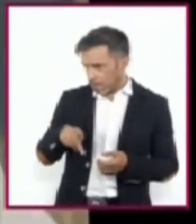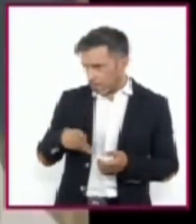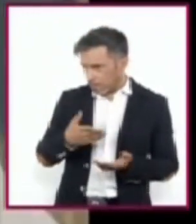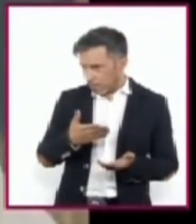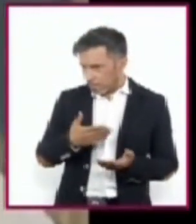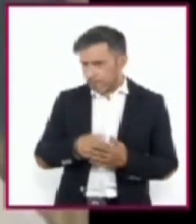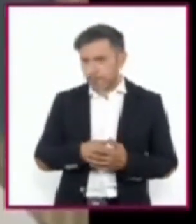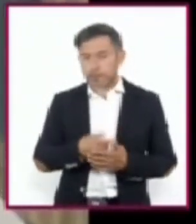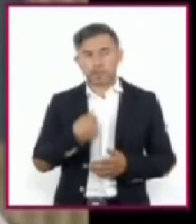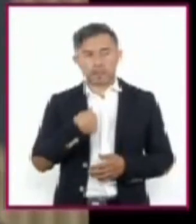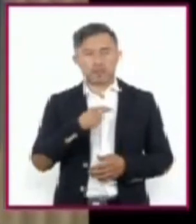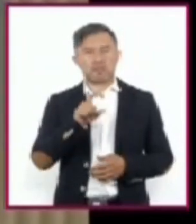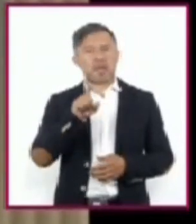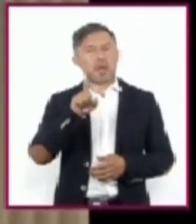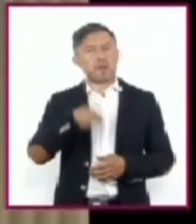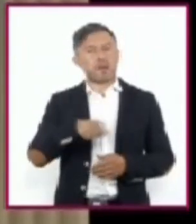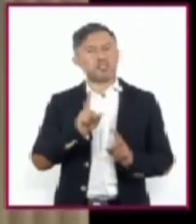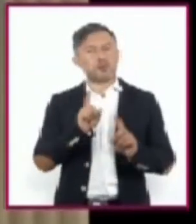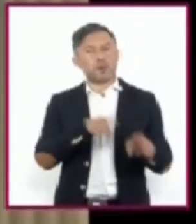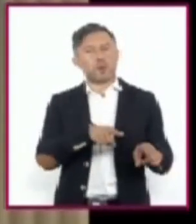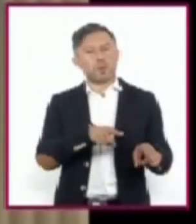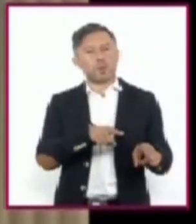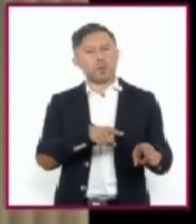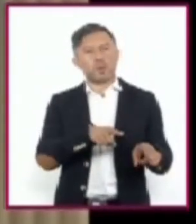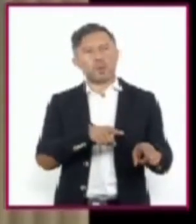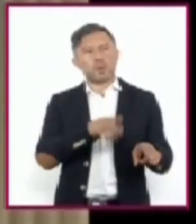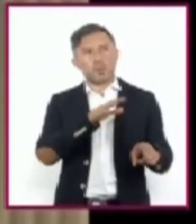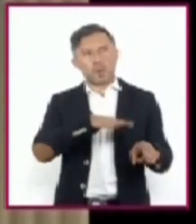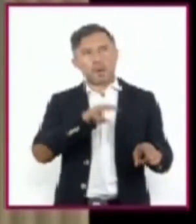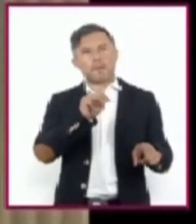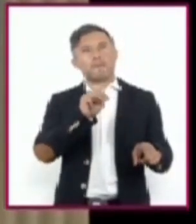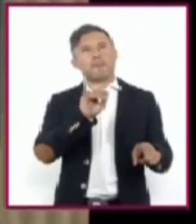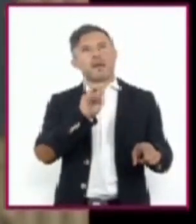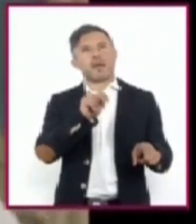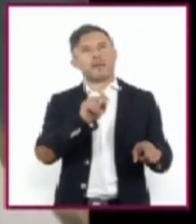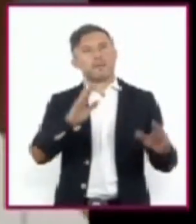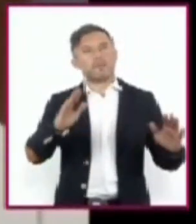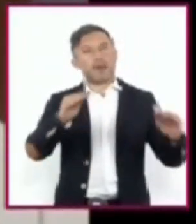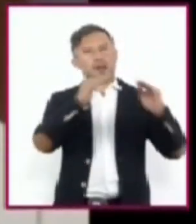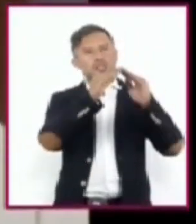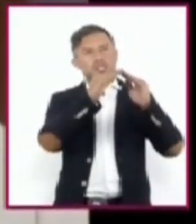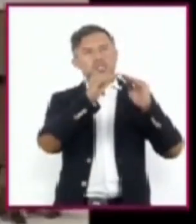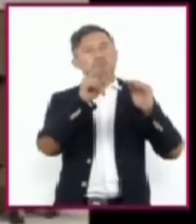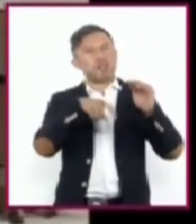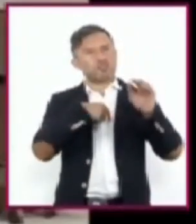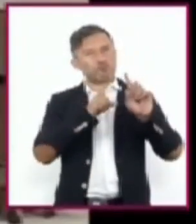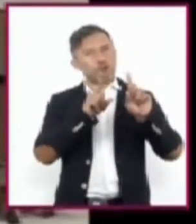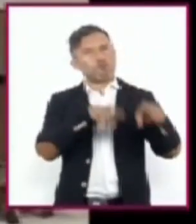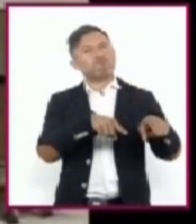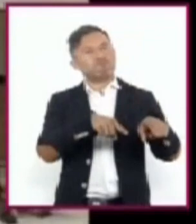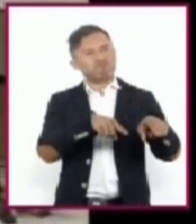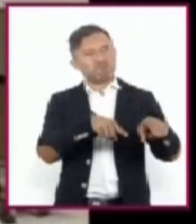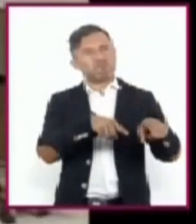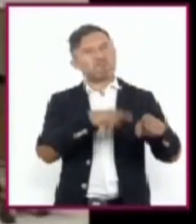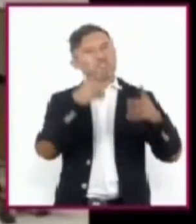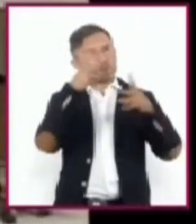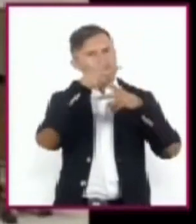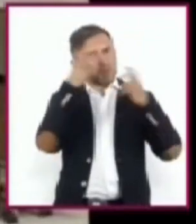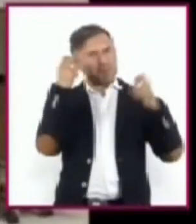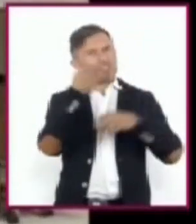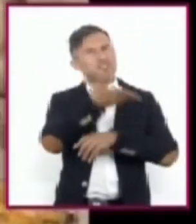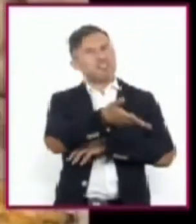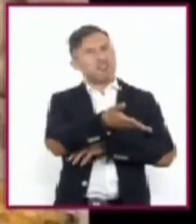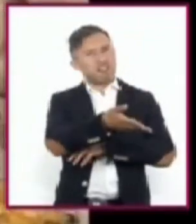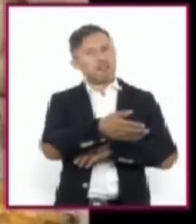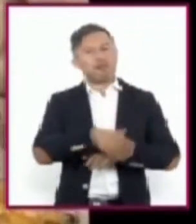I must go to the Mayan Palace. The criminals are there. Oh, honey.